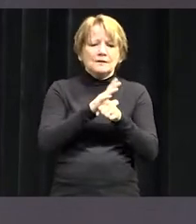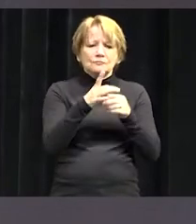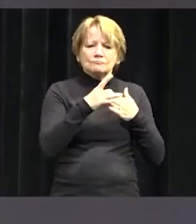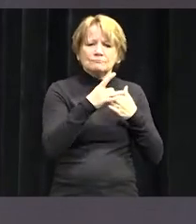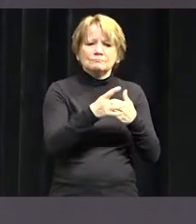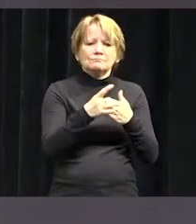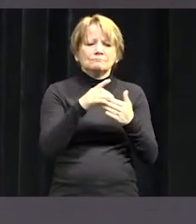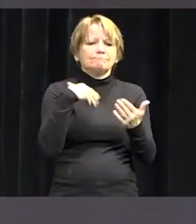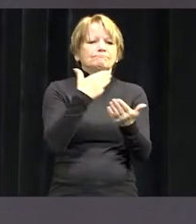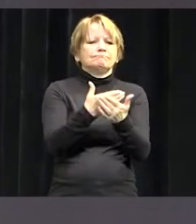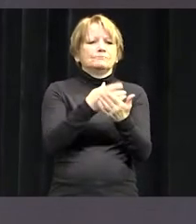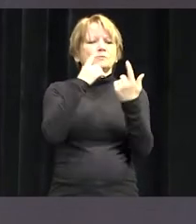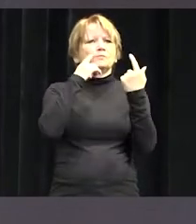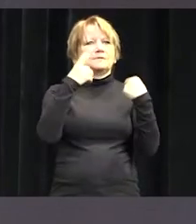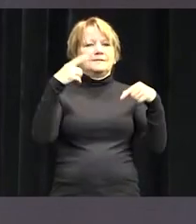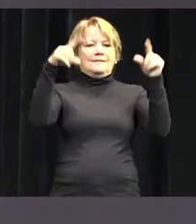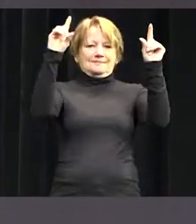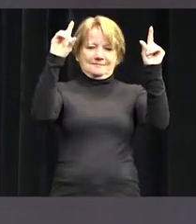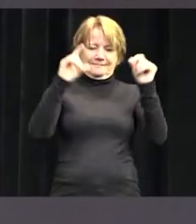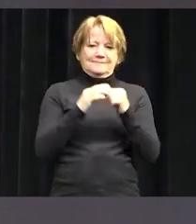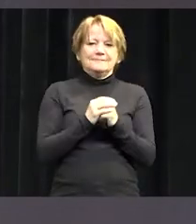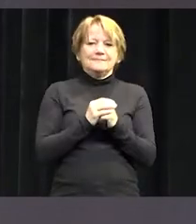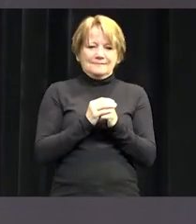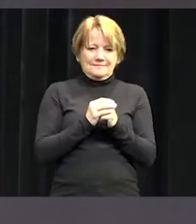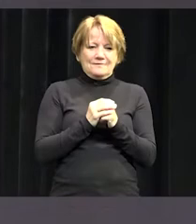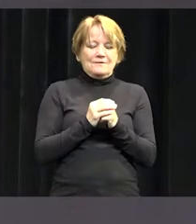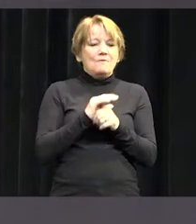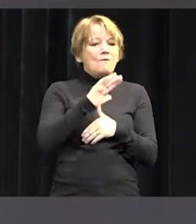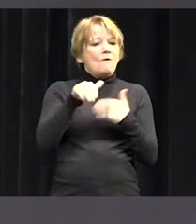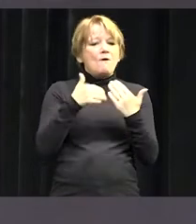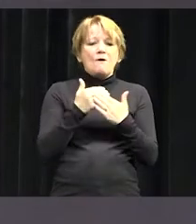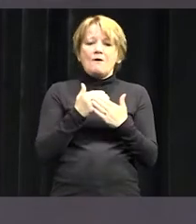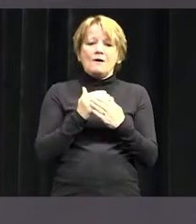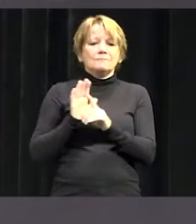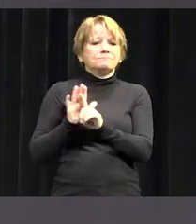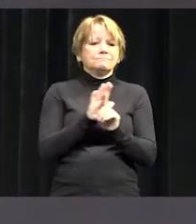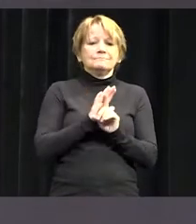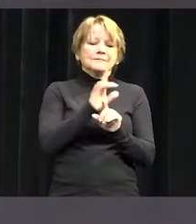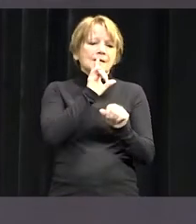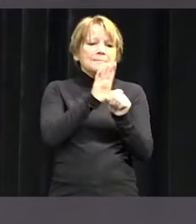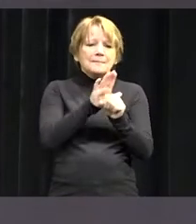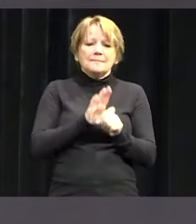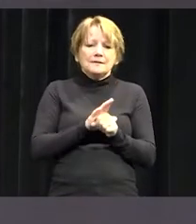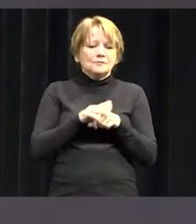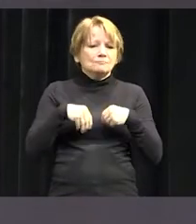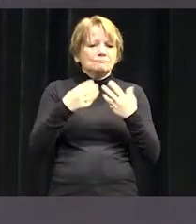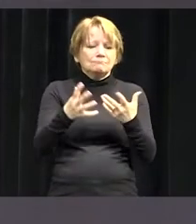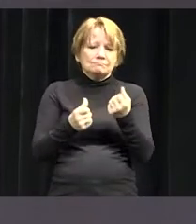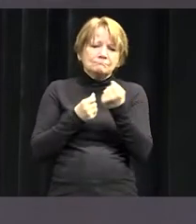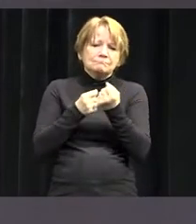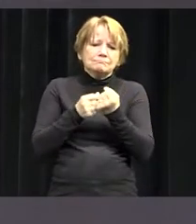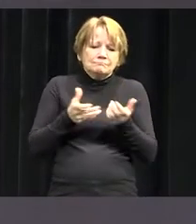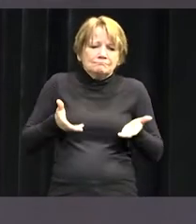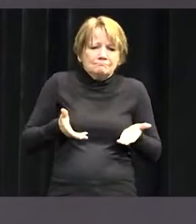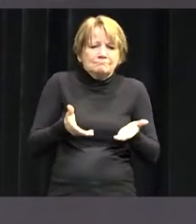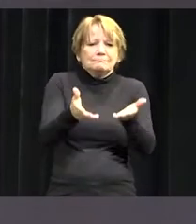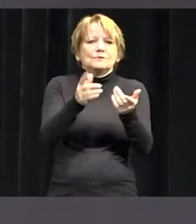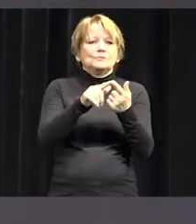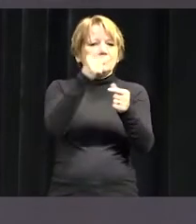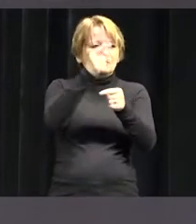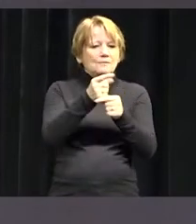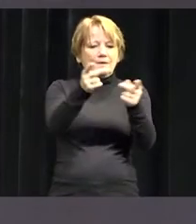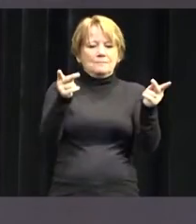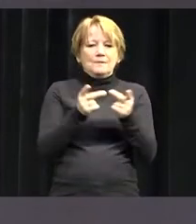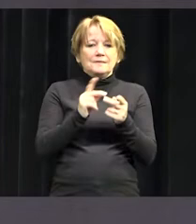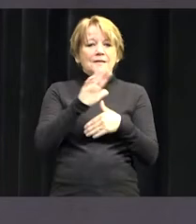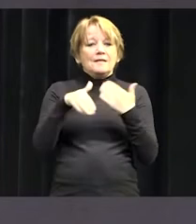all cheering you on today helping you to find your own personal reasons for learning